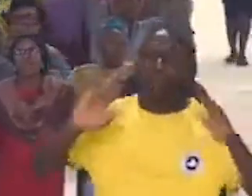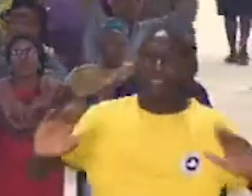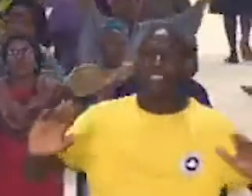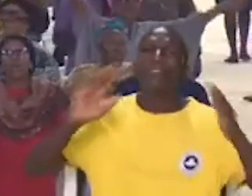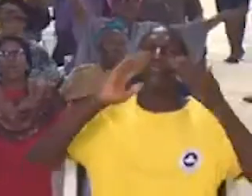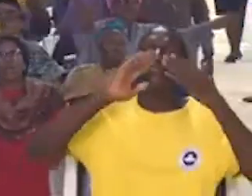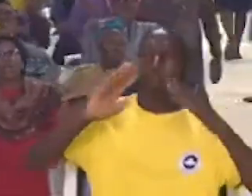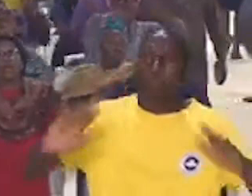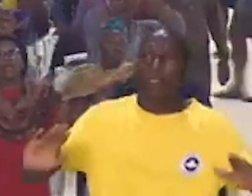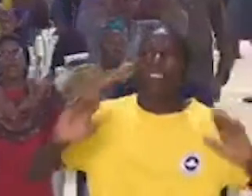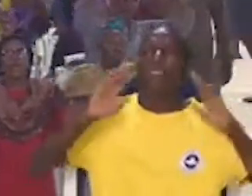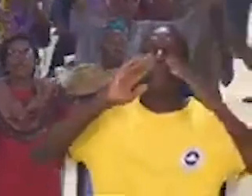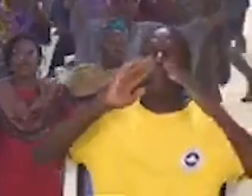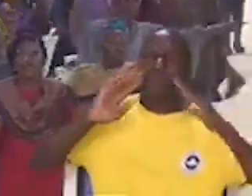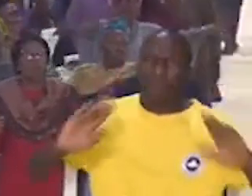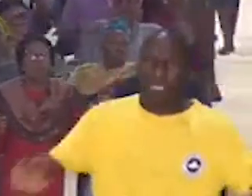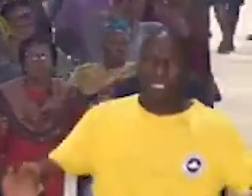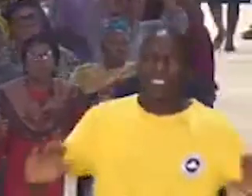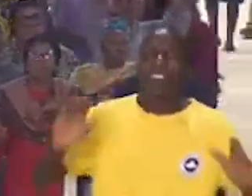peace. Quench